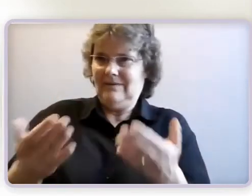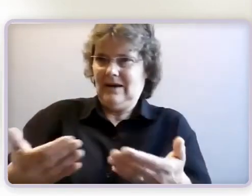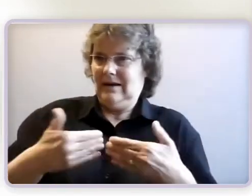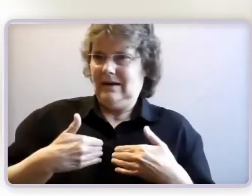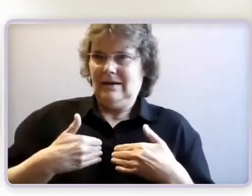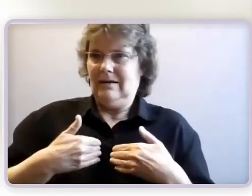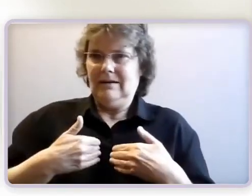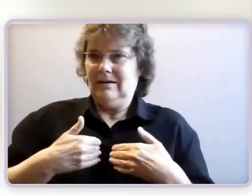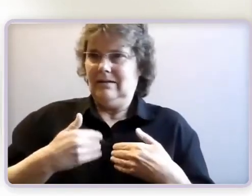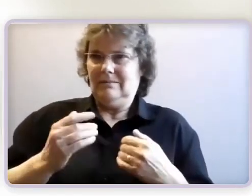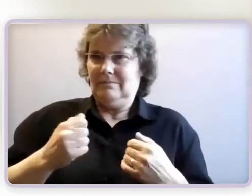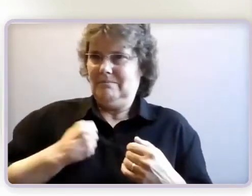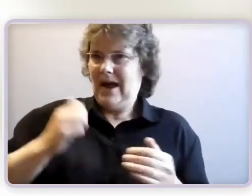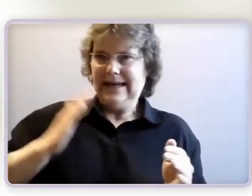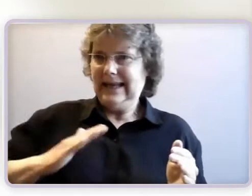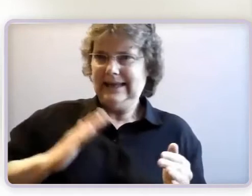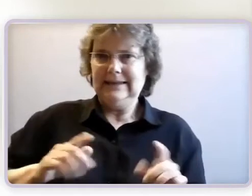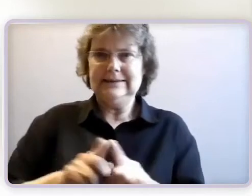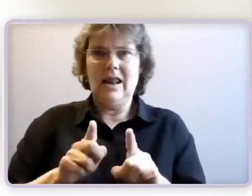Basic food, shelter,